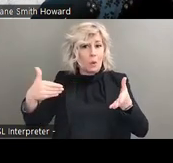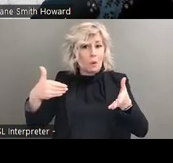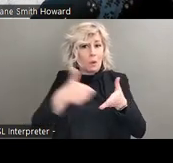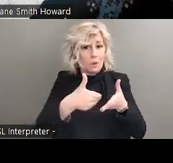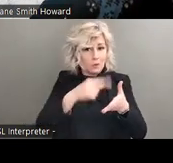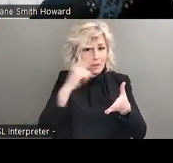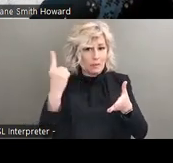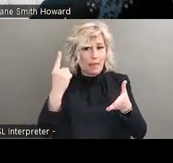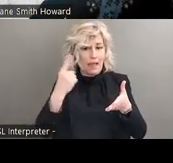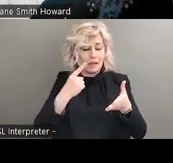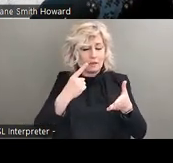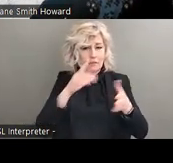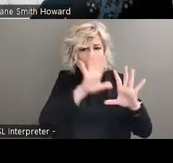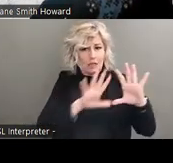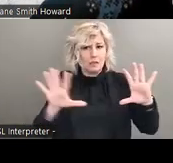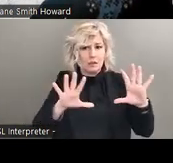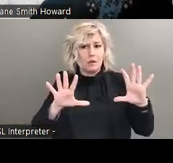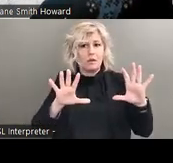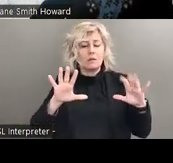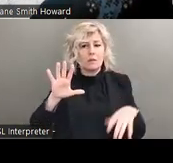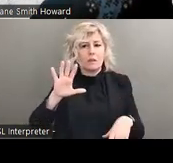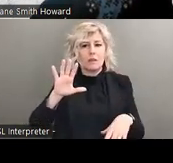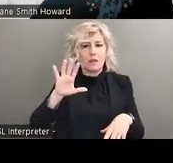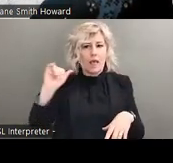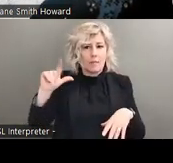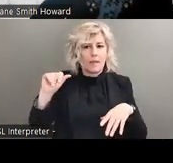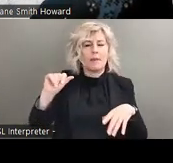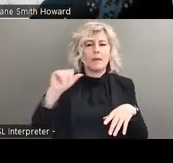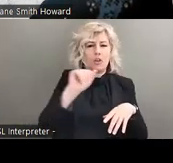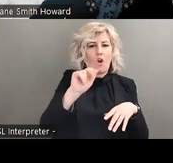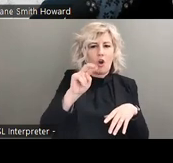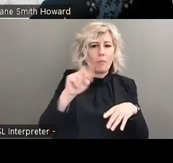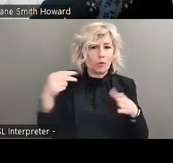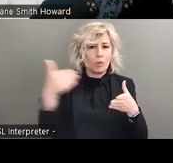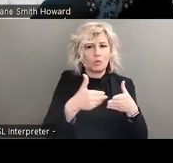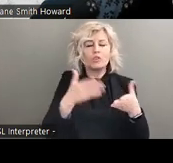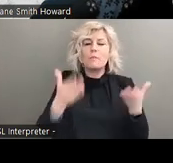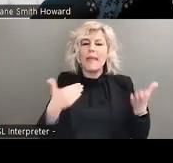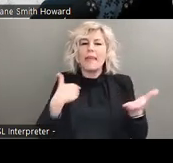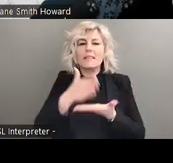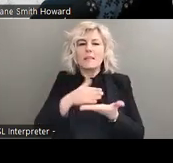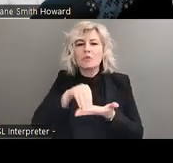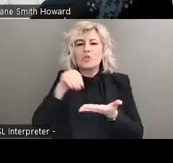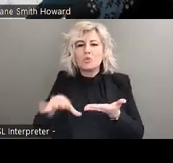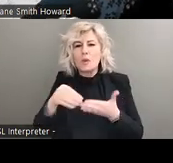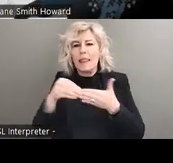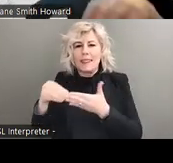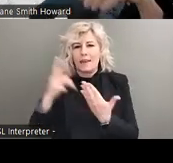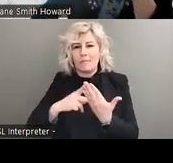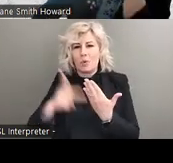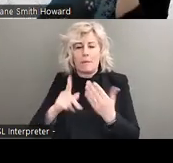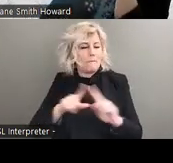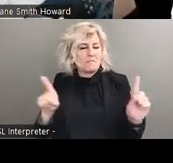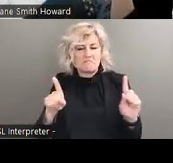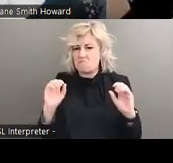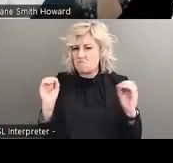Belt, which both Auburn and Alabama are, you know, you may have some student-led initiatives, but not